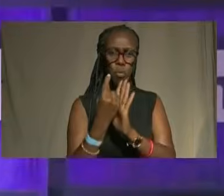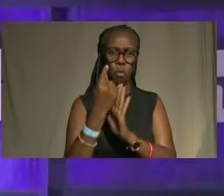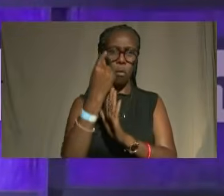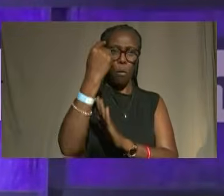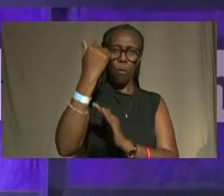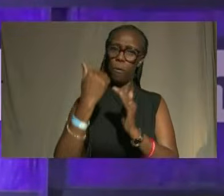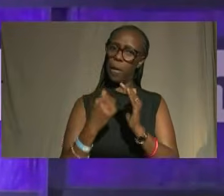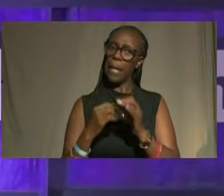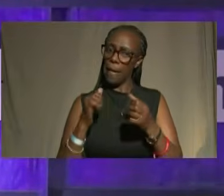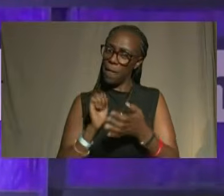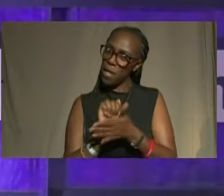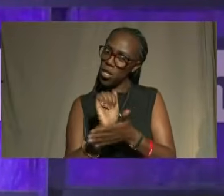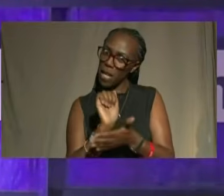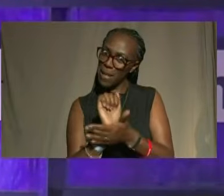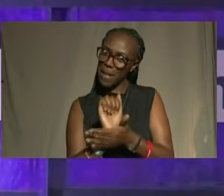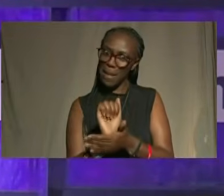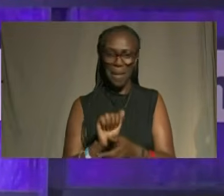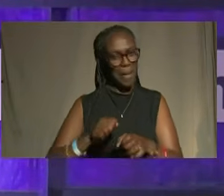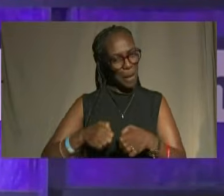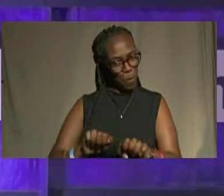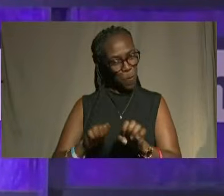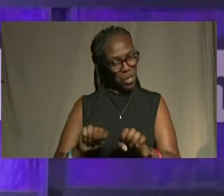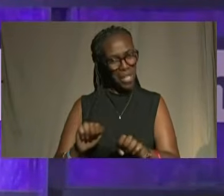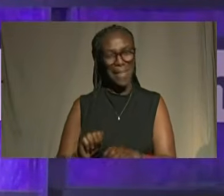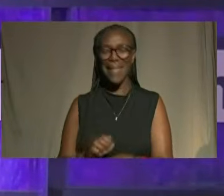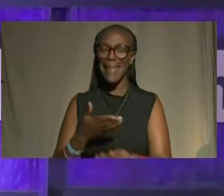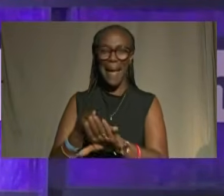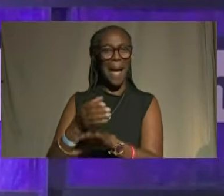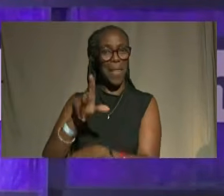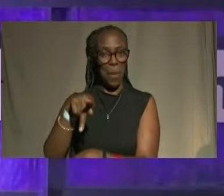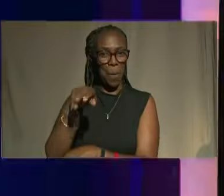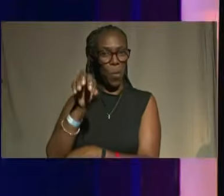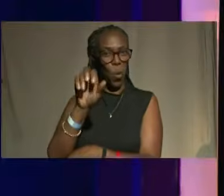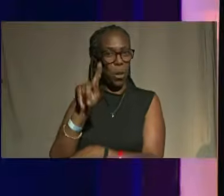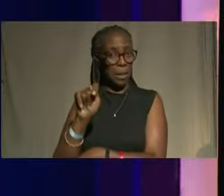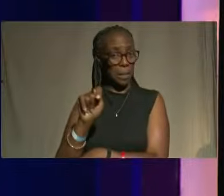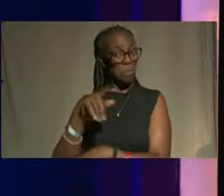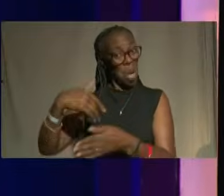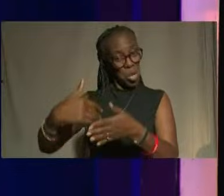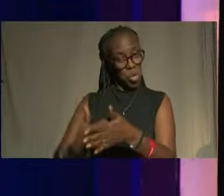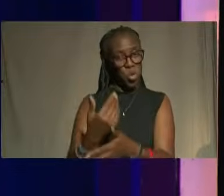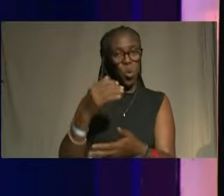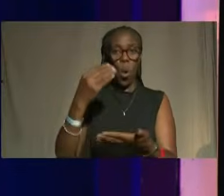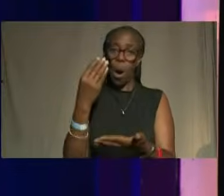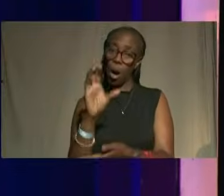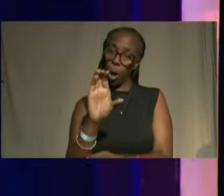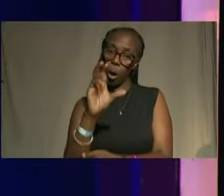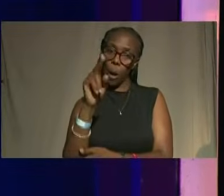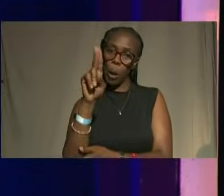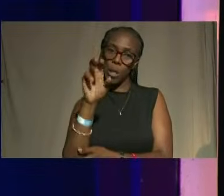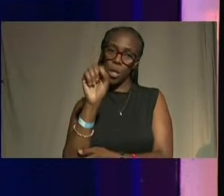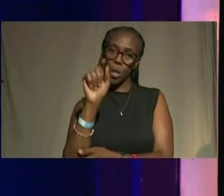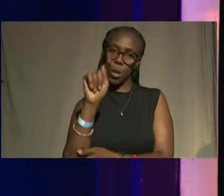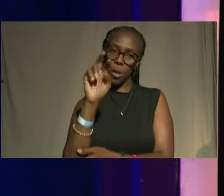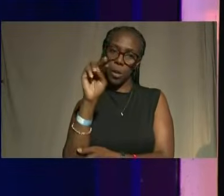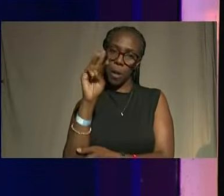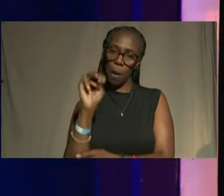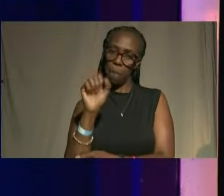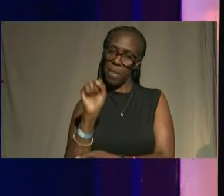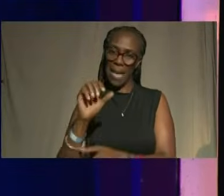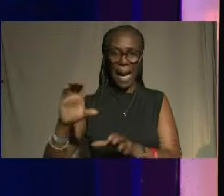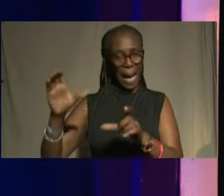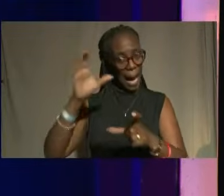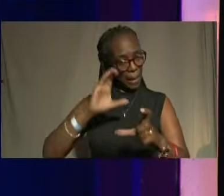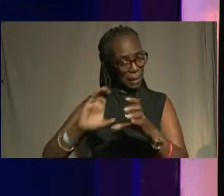In addition to that, we have a new Customs Act. We didn't get to the Senate with it, but we took it through the